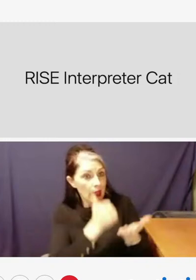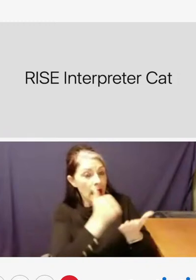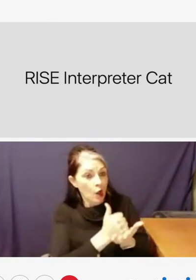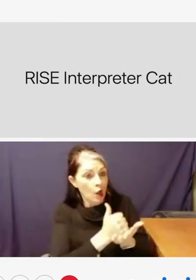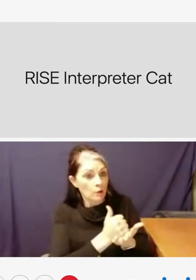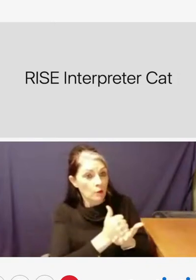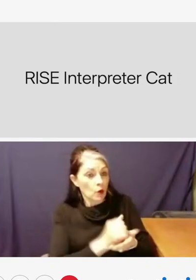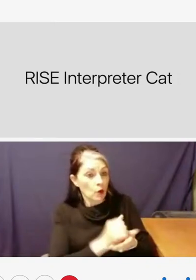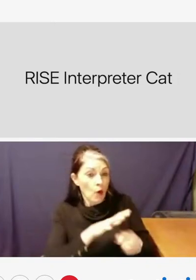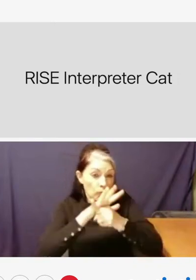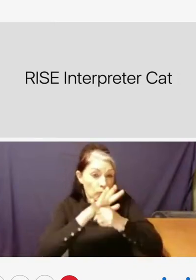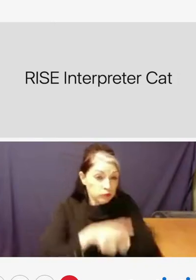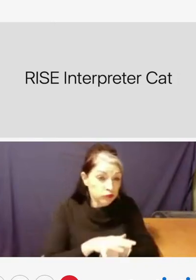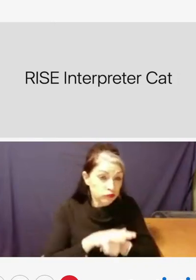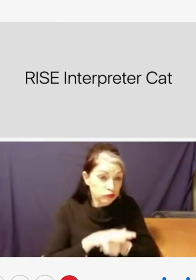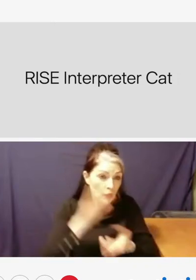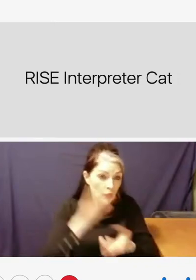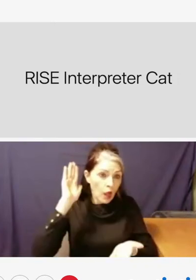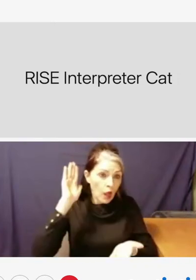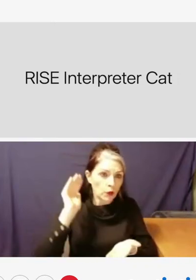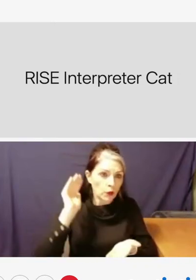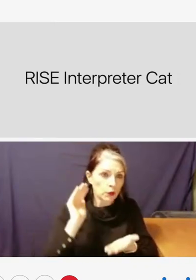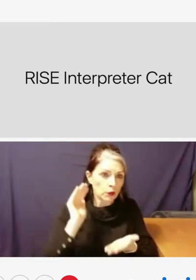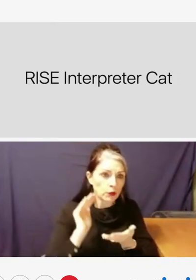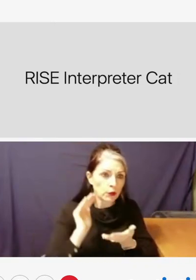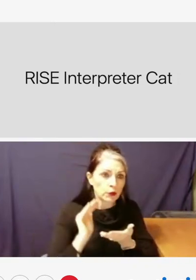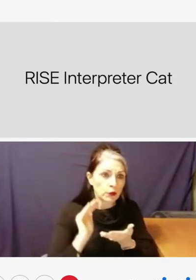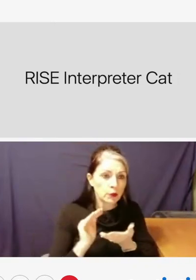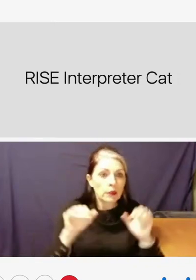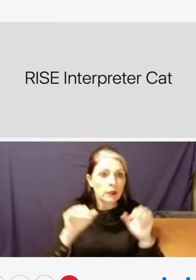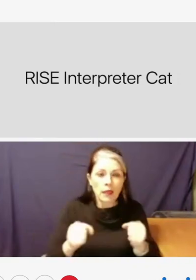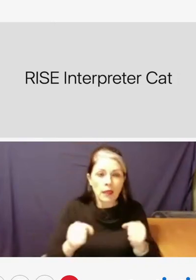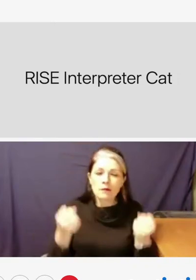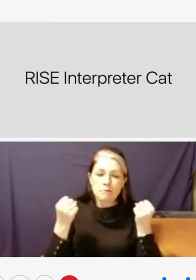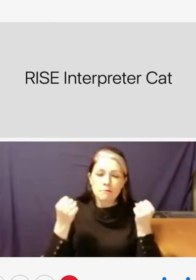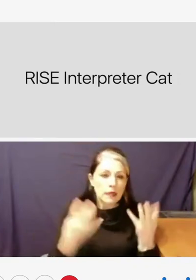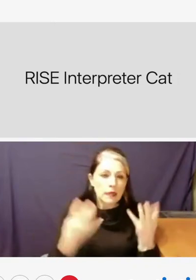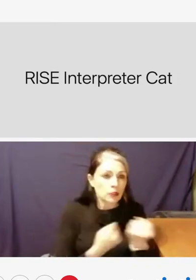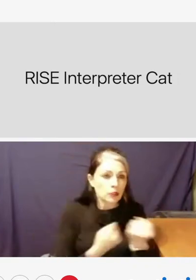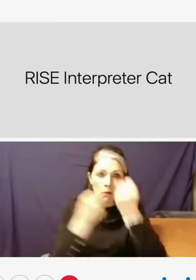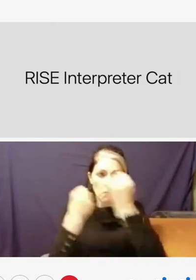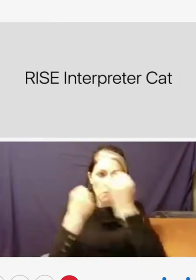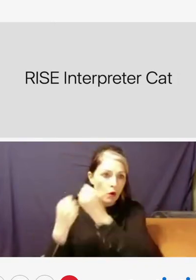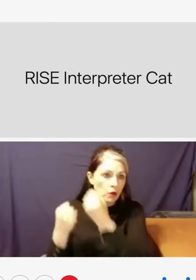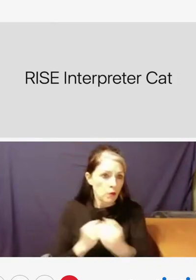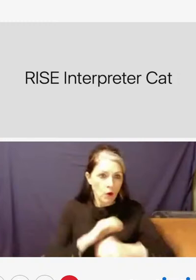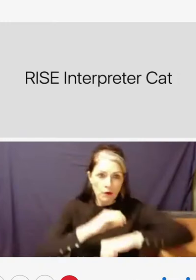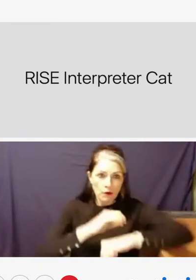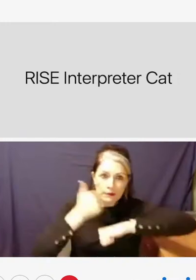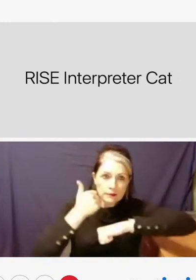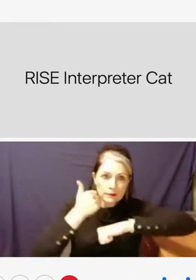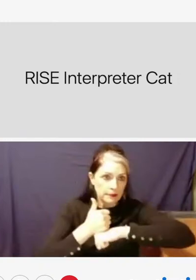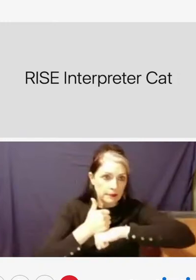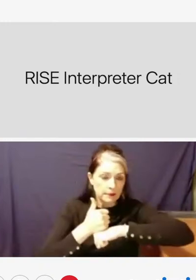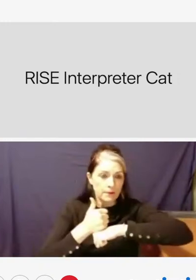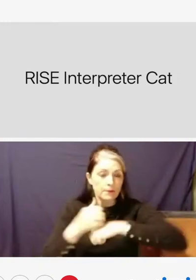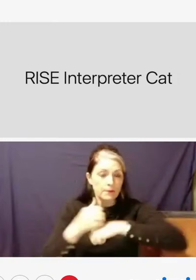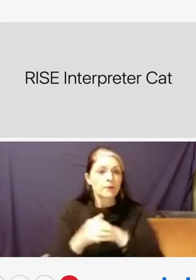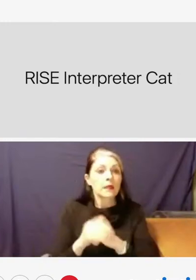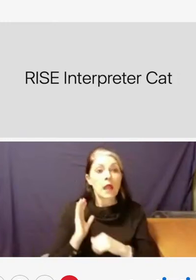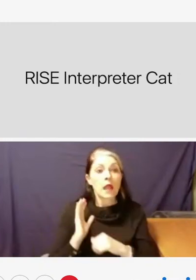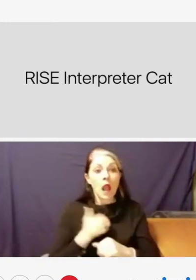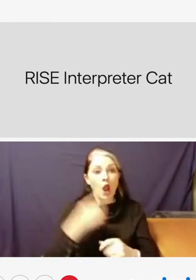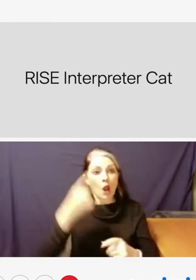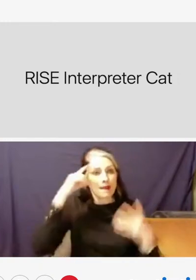crisis or their emotional crisis so we have a lot of supports in place and the bottom line here is that we have uh our mental health program really